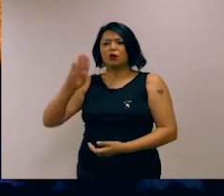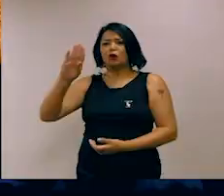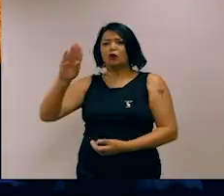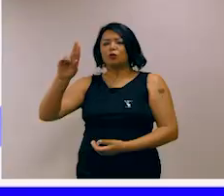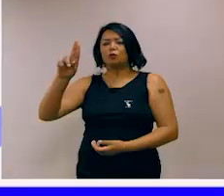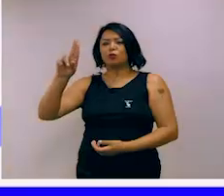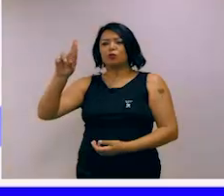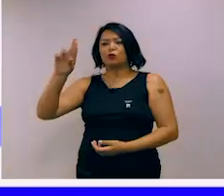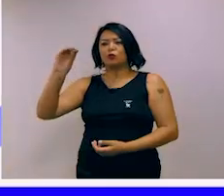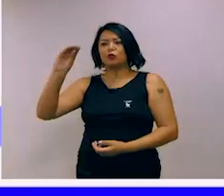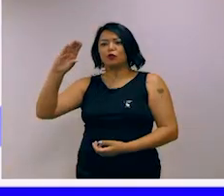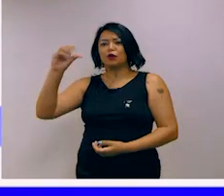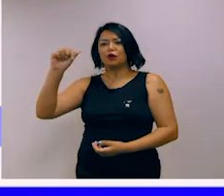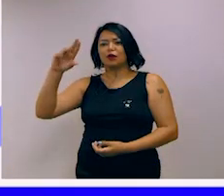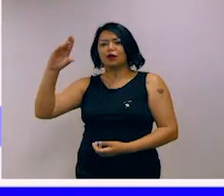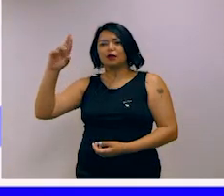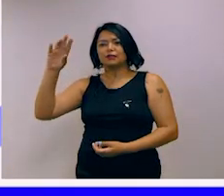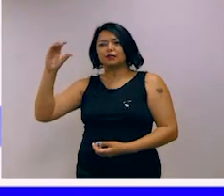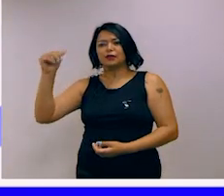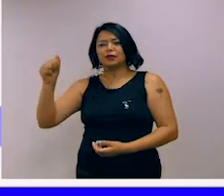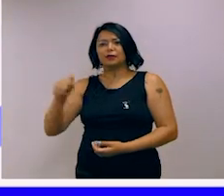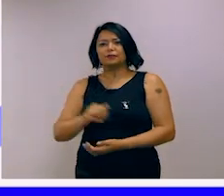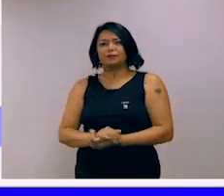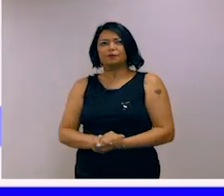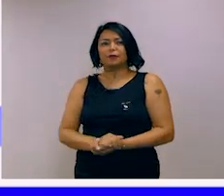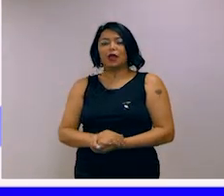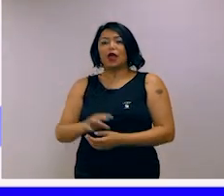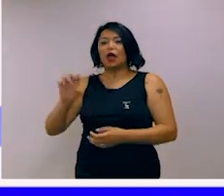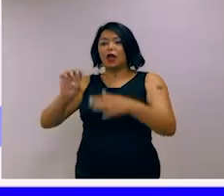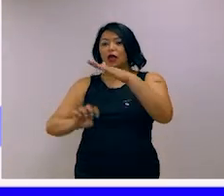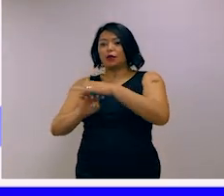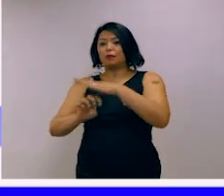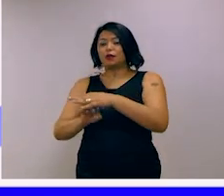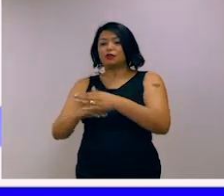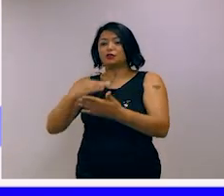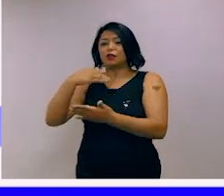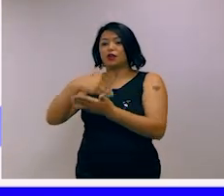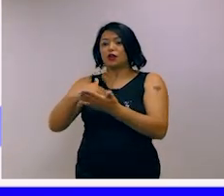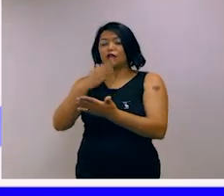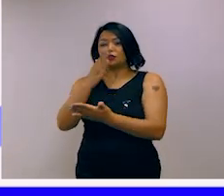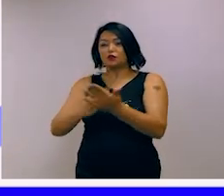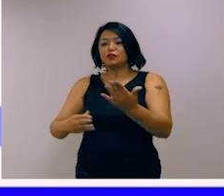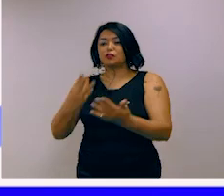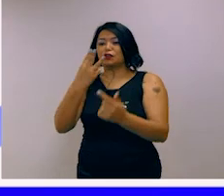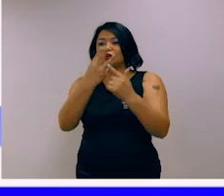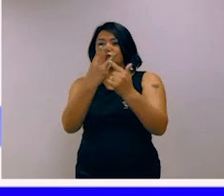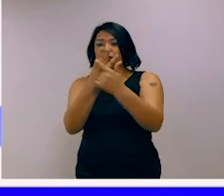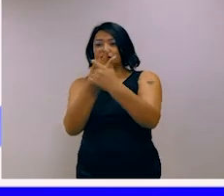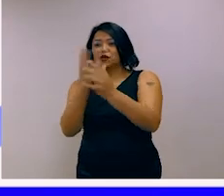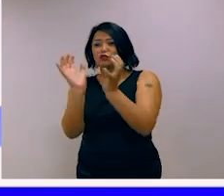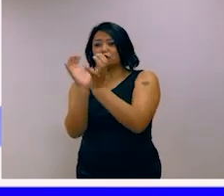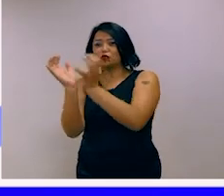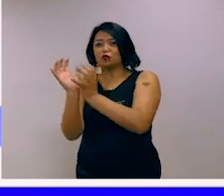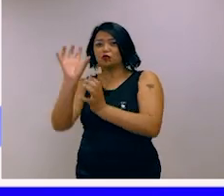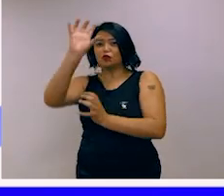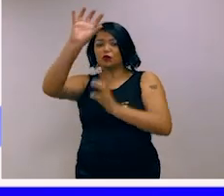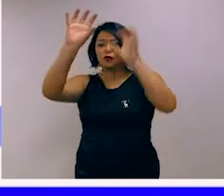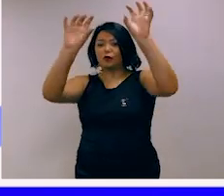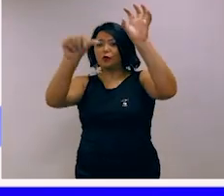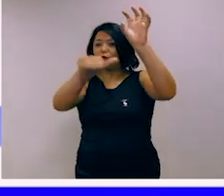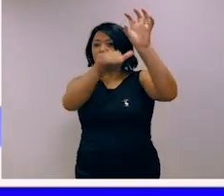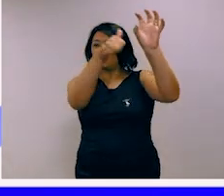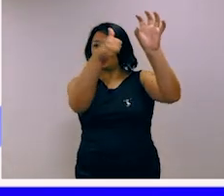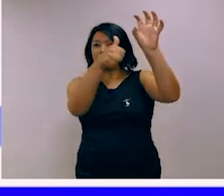Então, a empresa pode ser dividida em três seções que trabalham em conjunto. A primeira é a parte